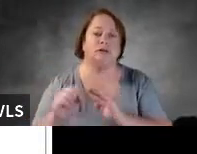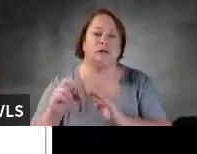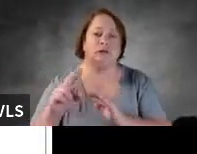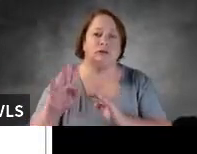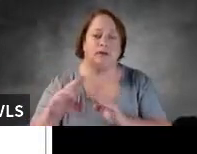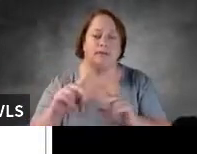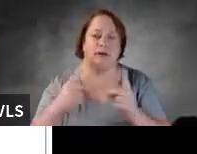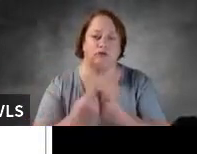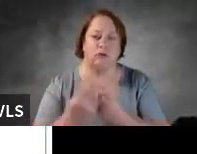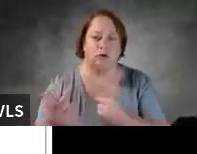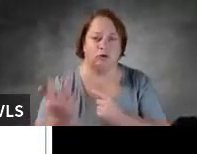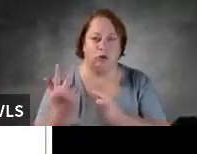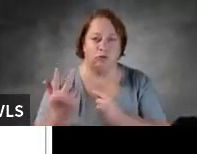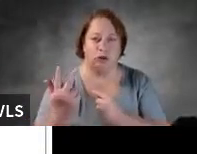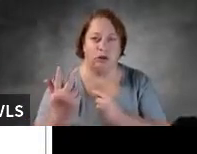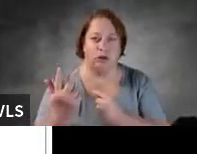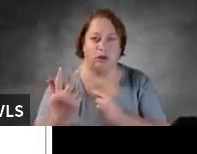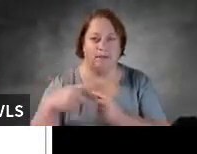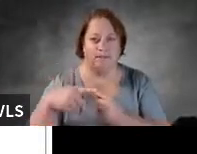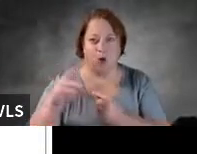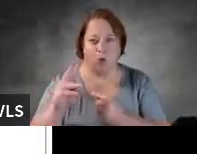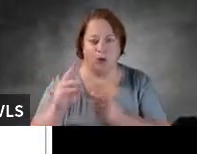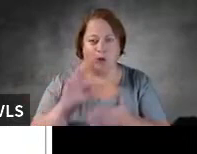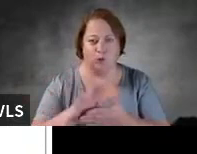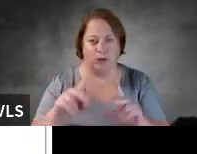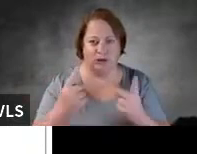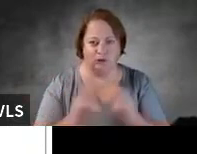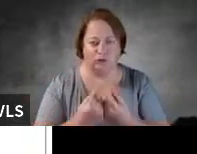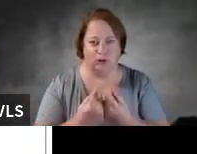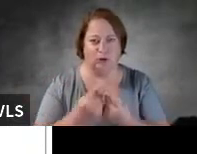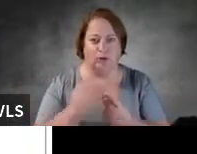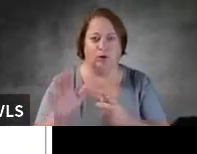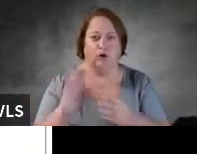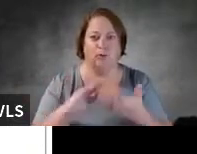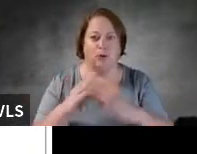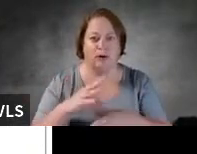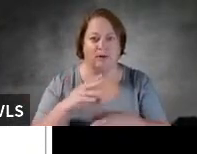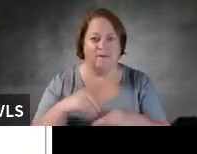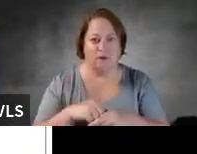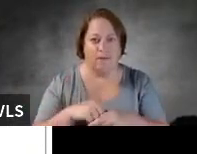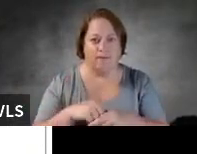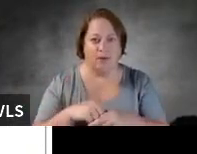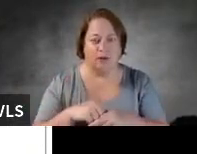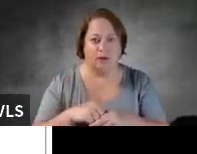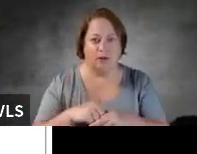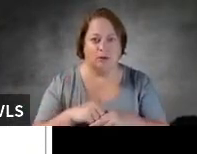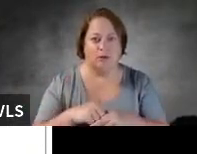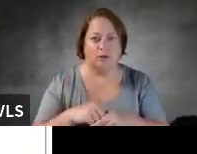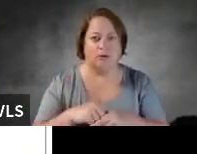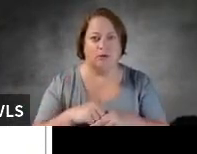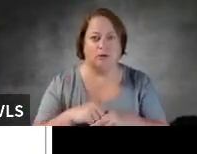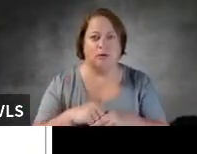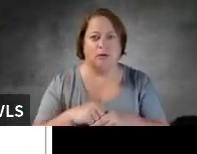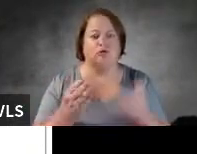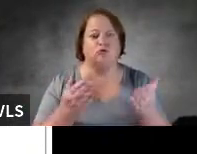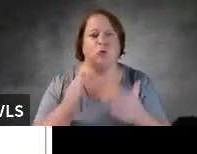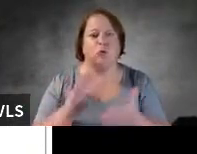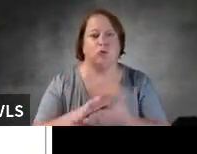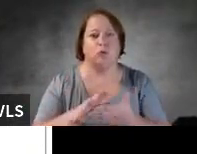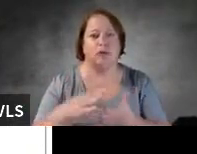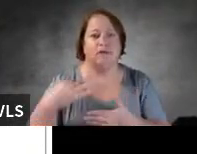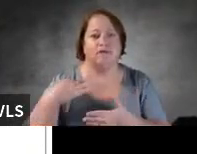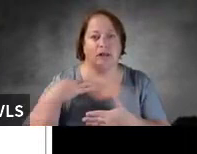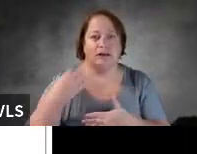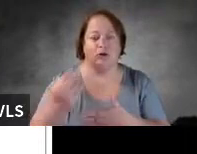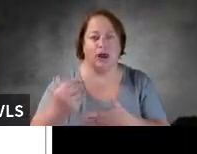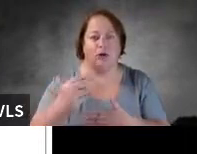Subdistrict 3, the Parkway School District. Her community involvement includes serving as a school volunteer